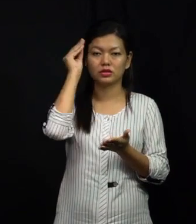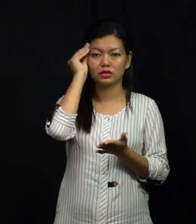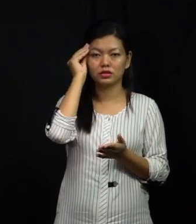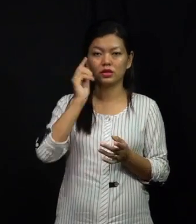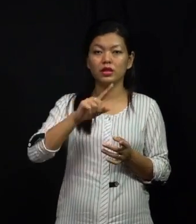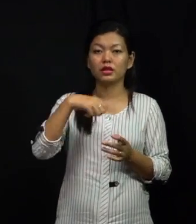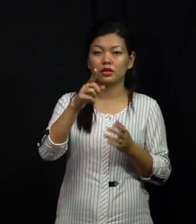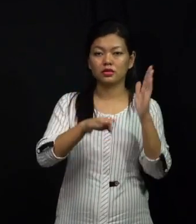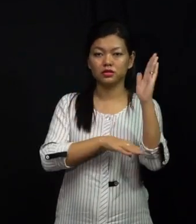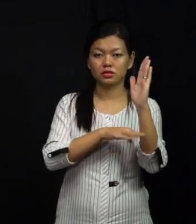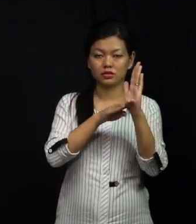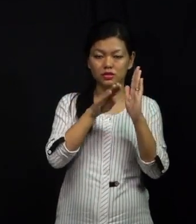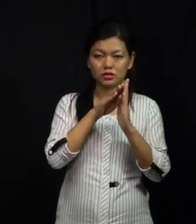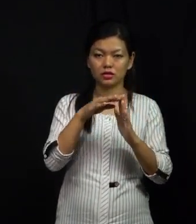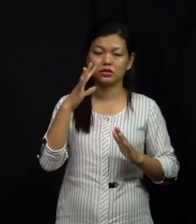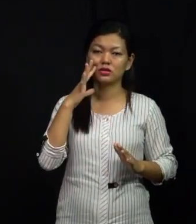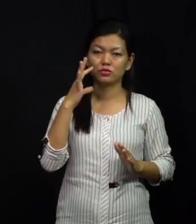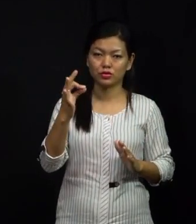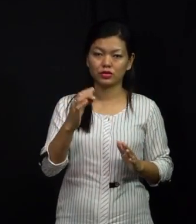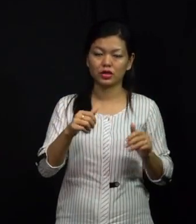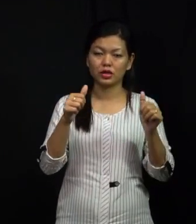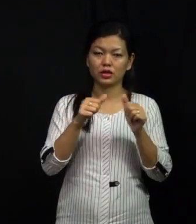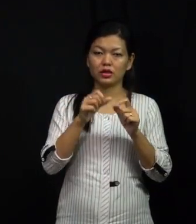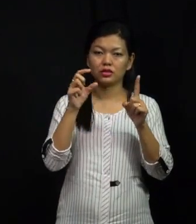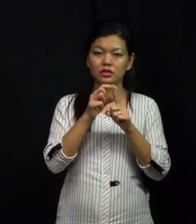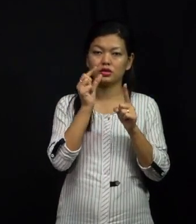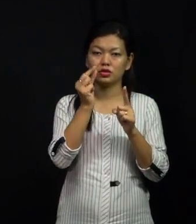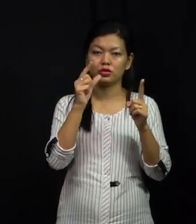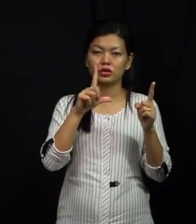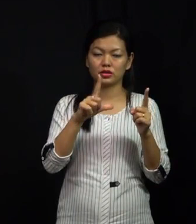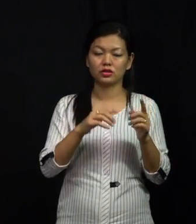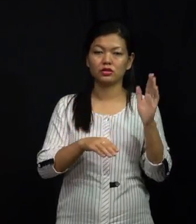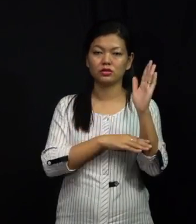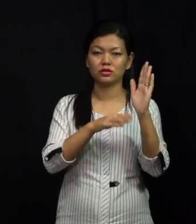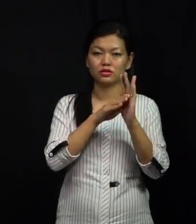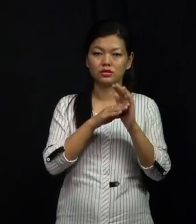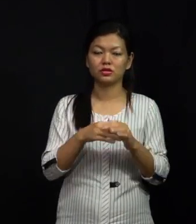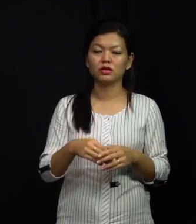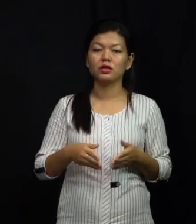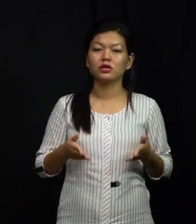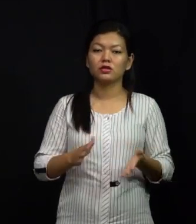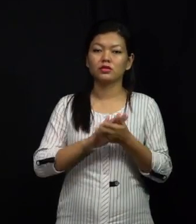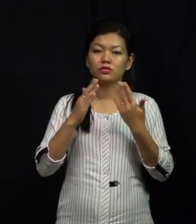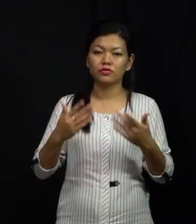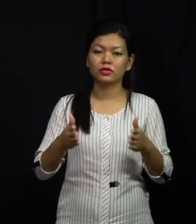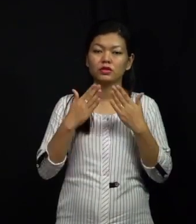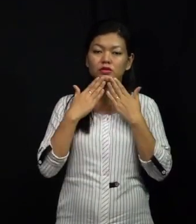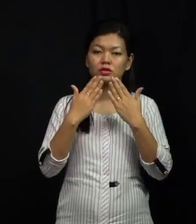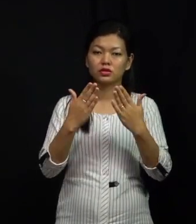very important stage, that is the adolescent stage. So that is all for today. Thank you so much.